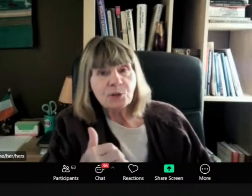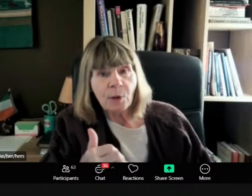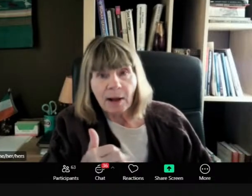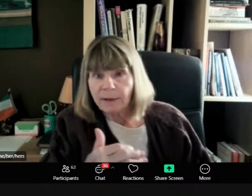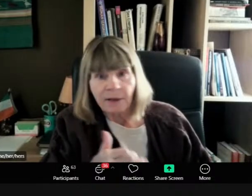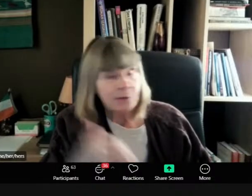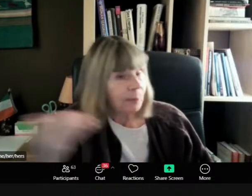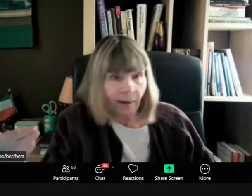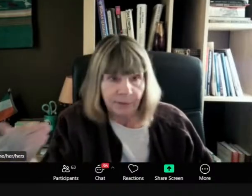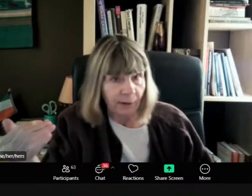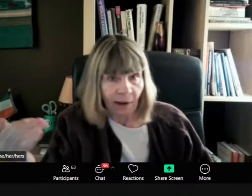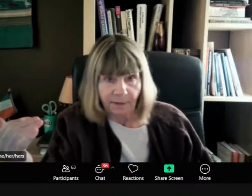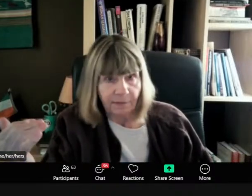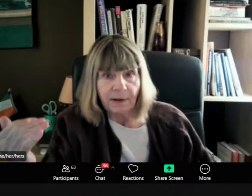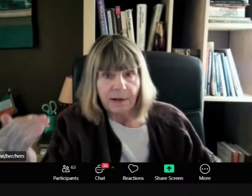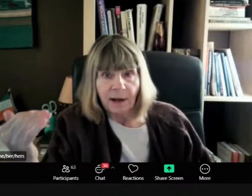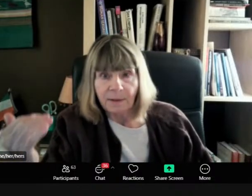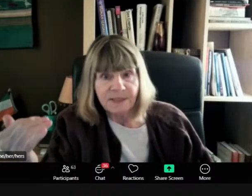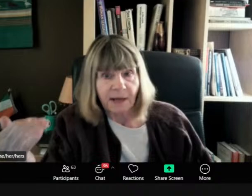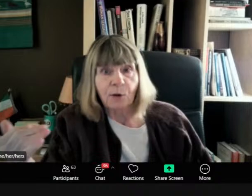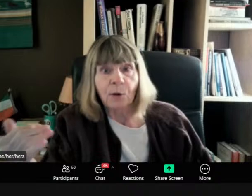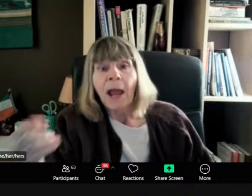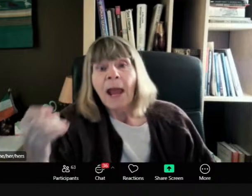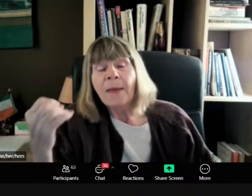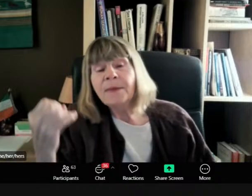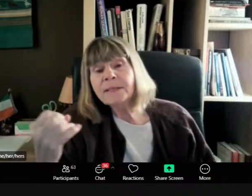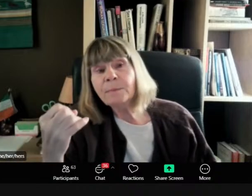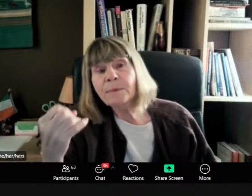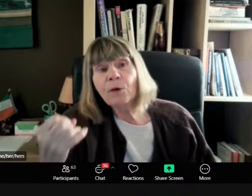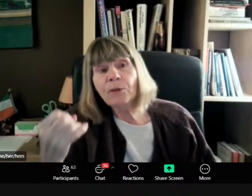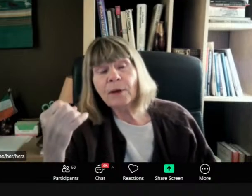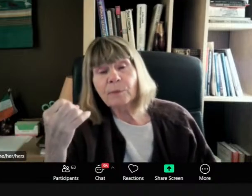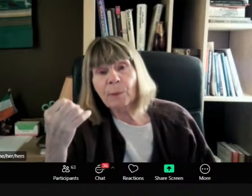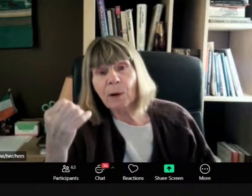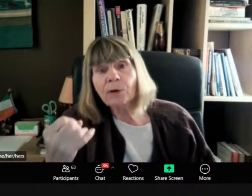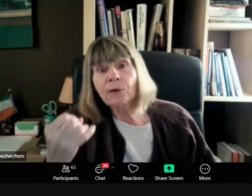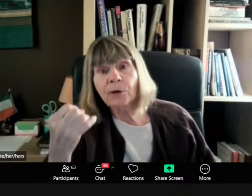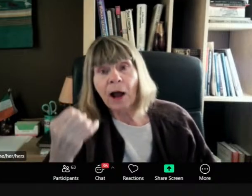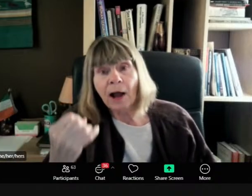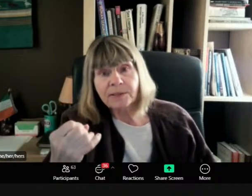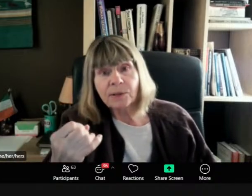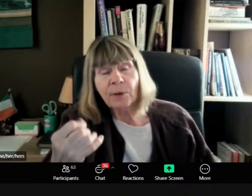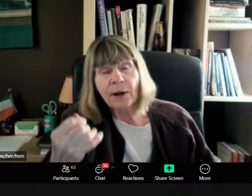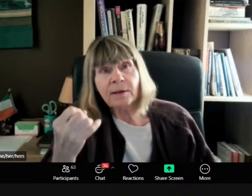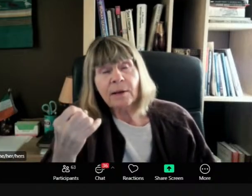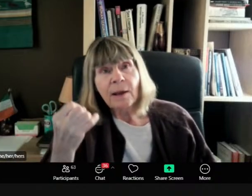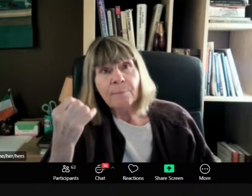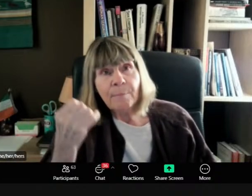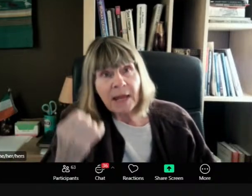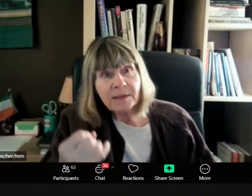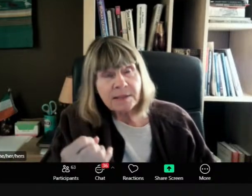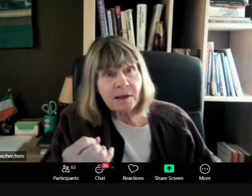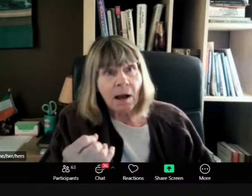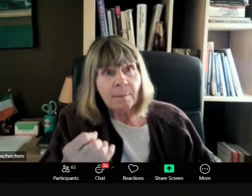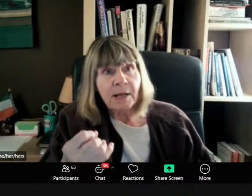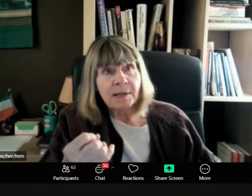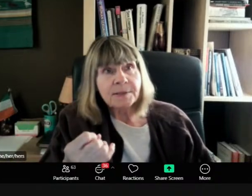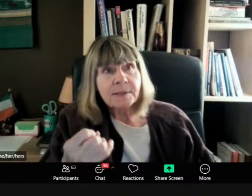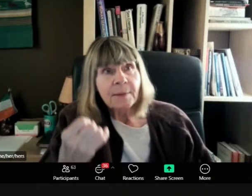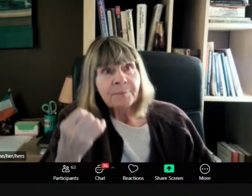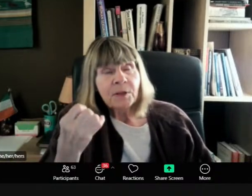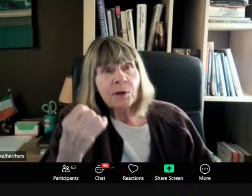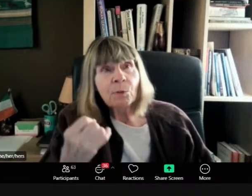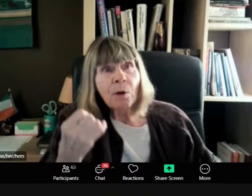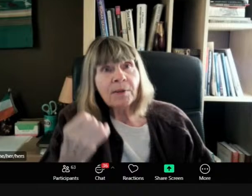maintain sexuality throughout their life cycle. And this can be whether you have a partner or not. So when I make these